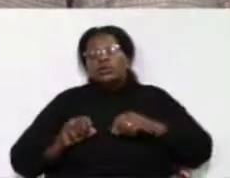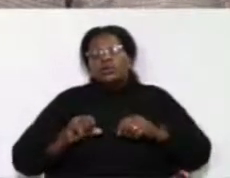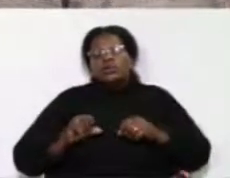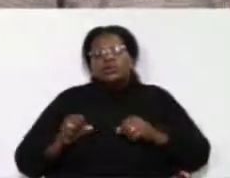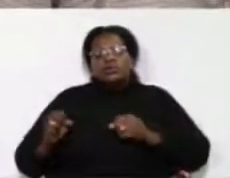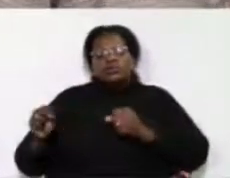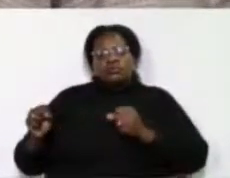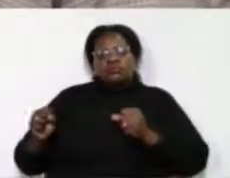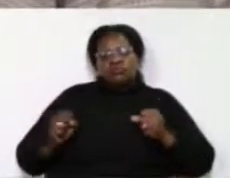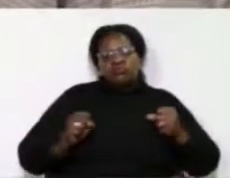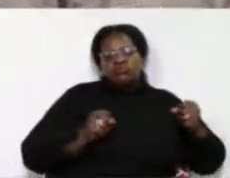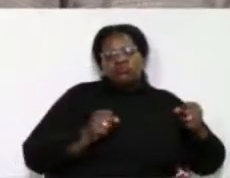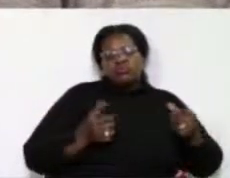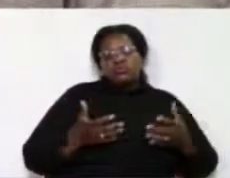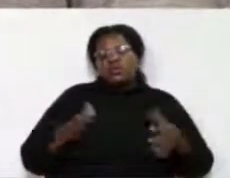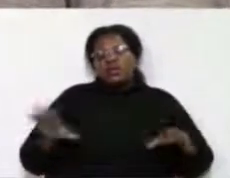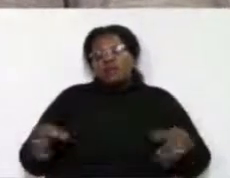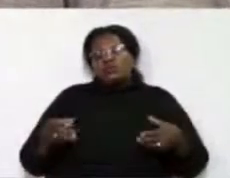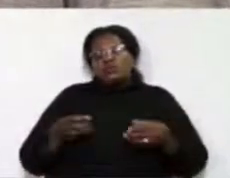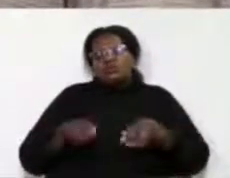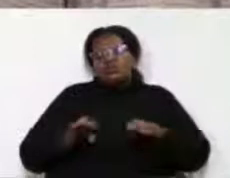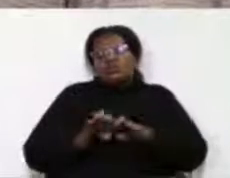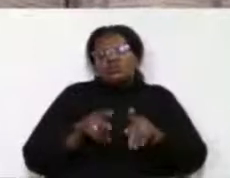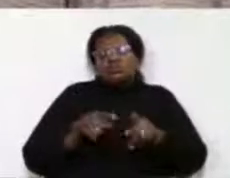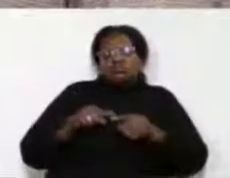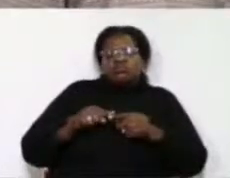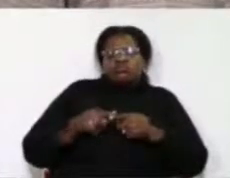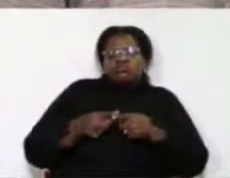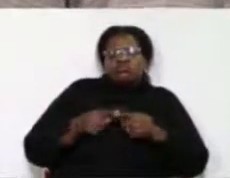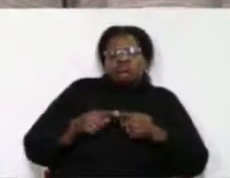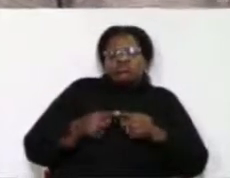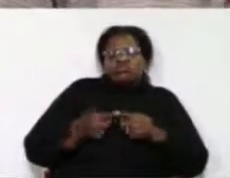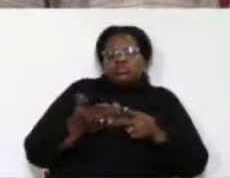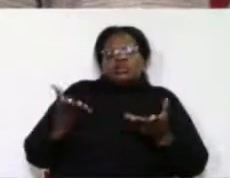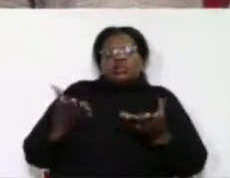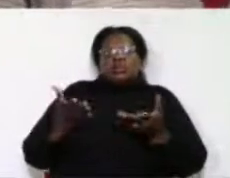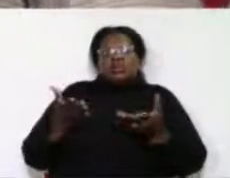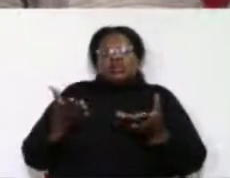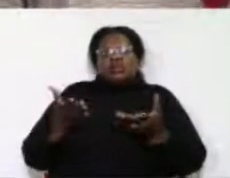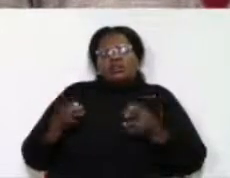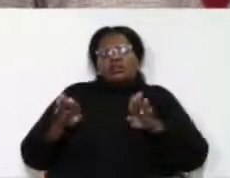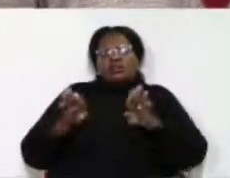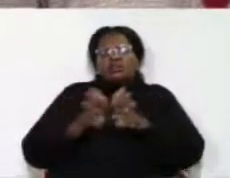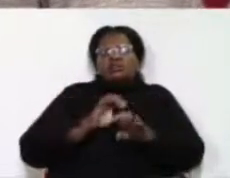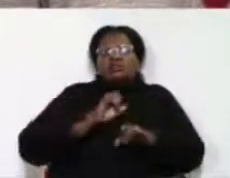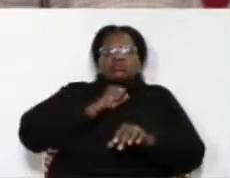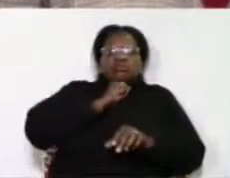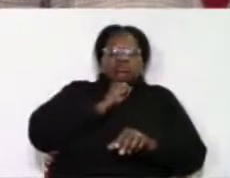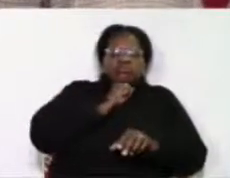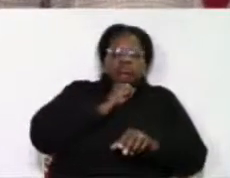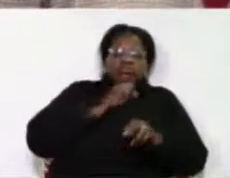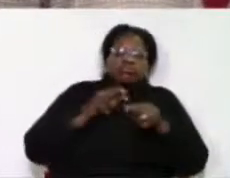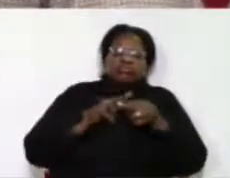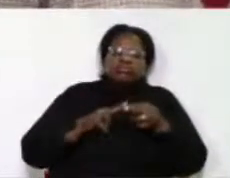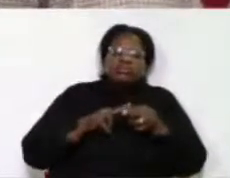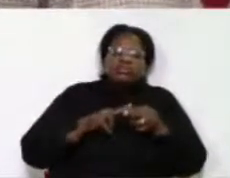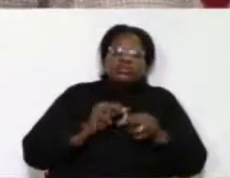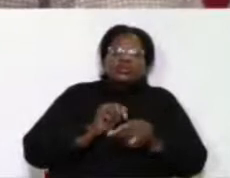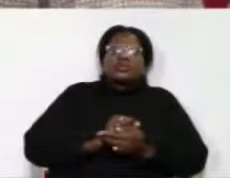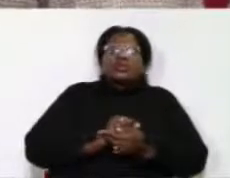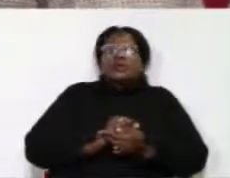blades. We're going to do some welding. We're going to use welding rods. We're going to use our machine that we need to charge it out to the job as